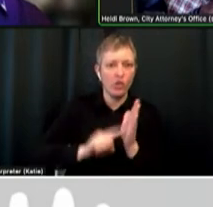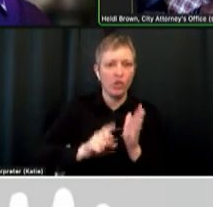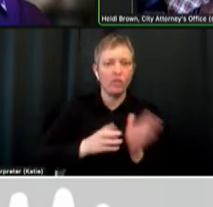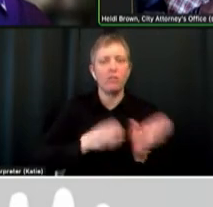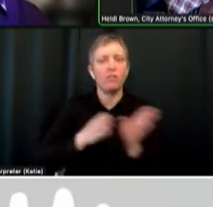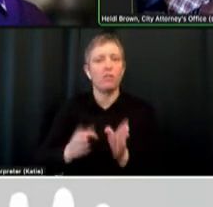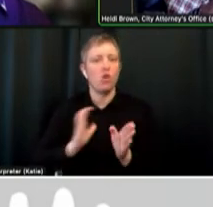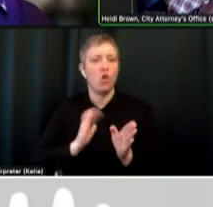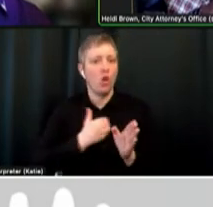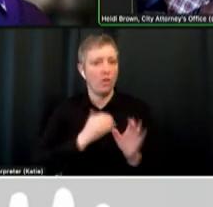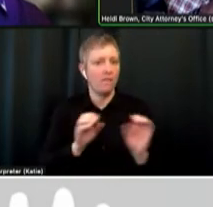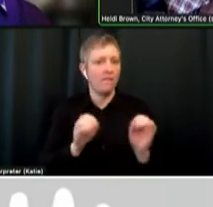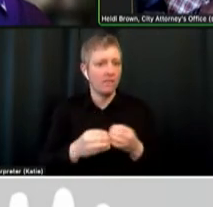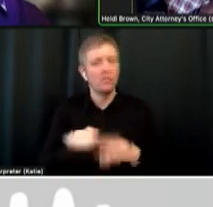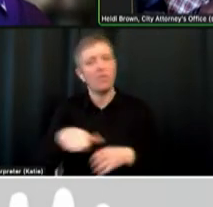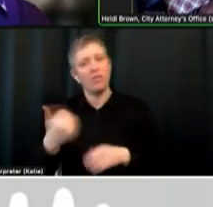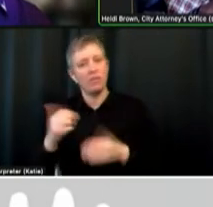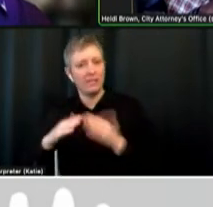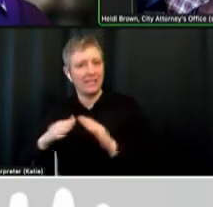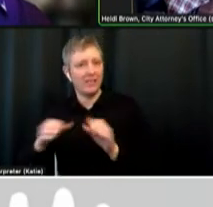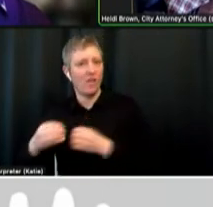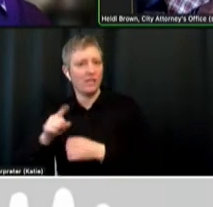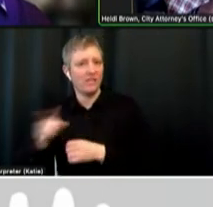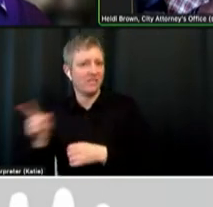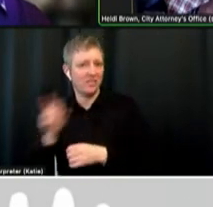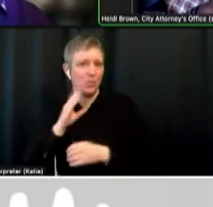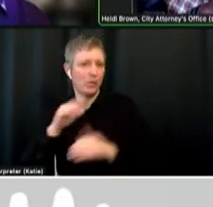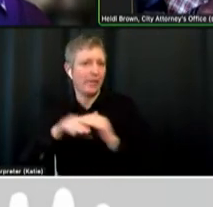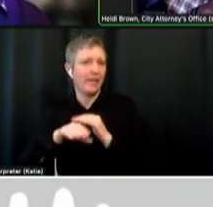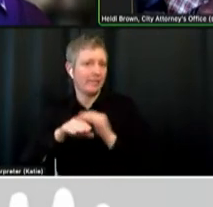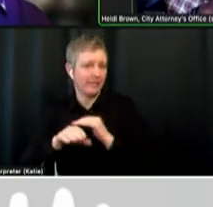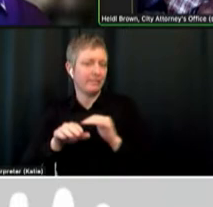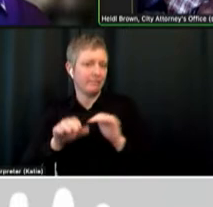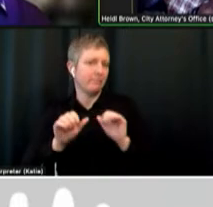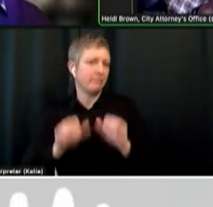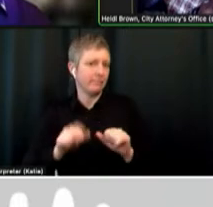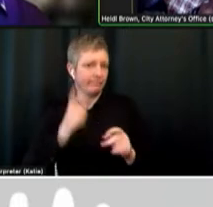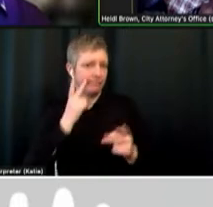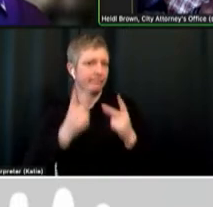have access to body camera footage.